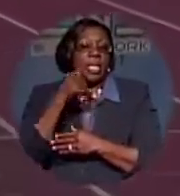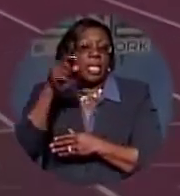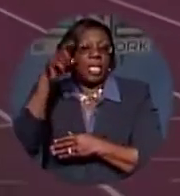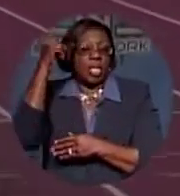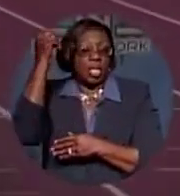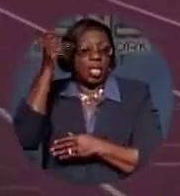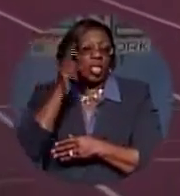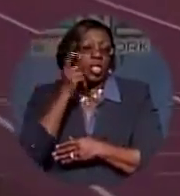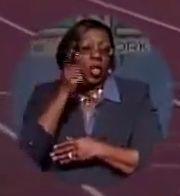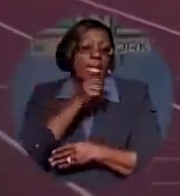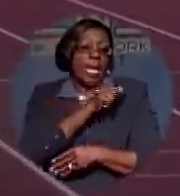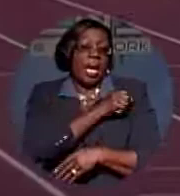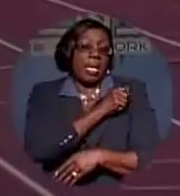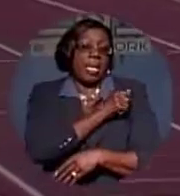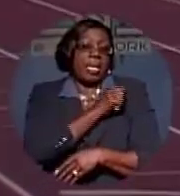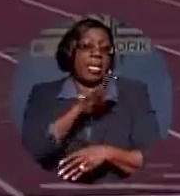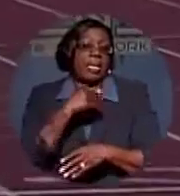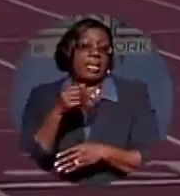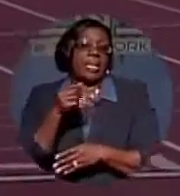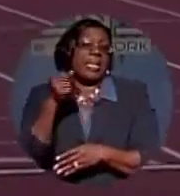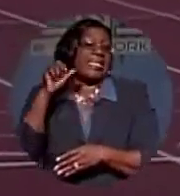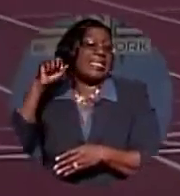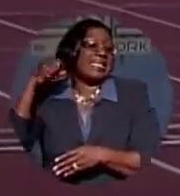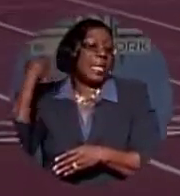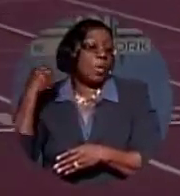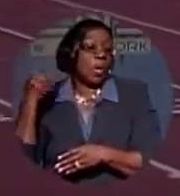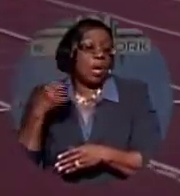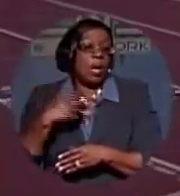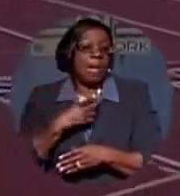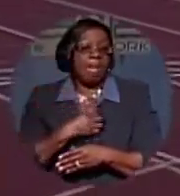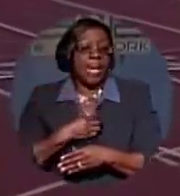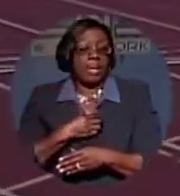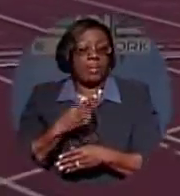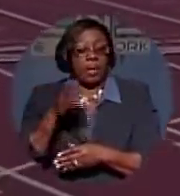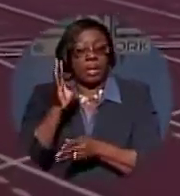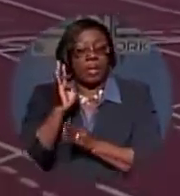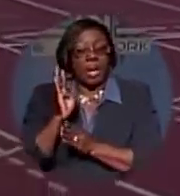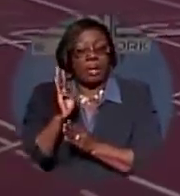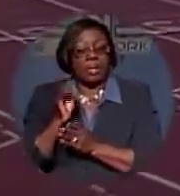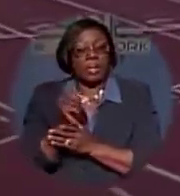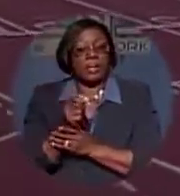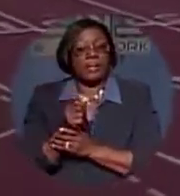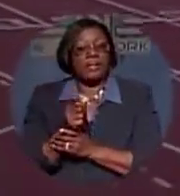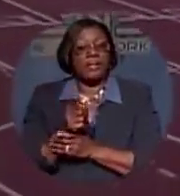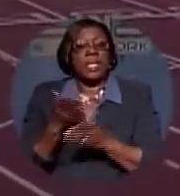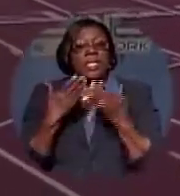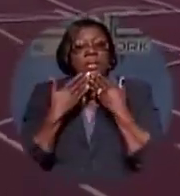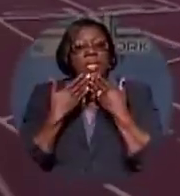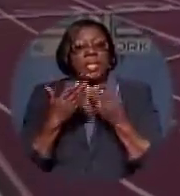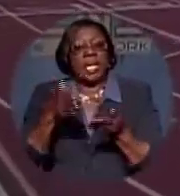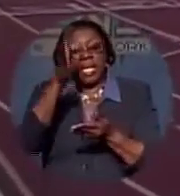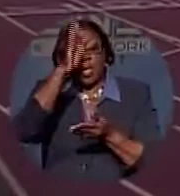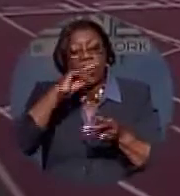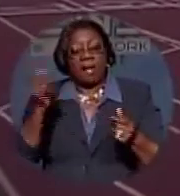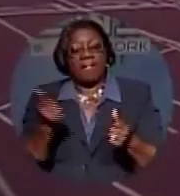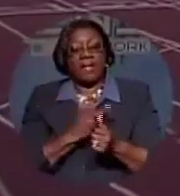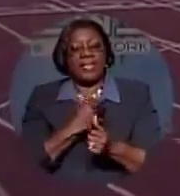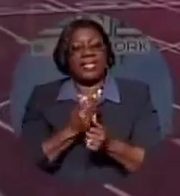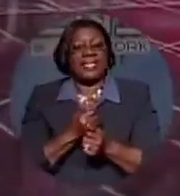silver medal for Team Bahamas. First, I want to thank God because finally I beat my